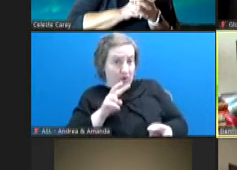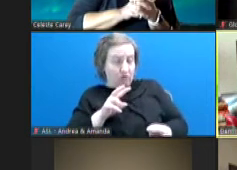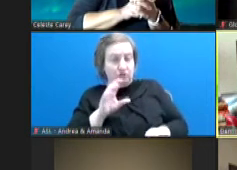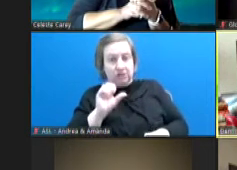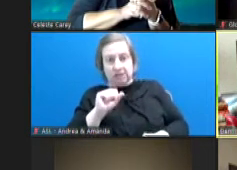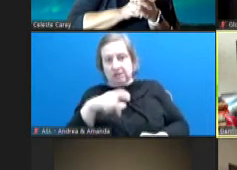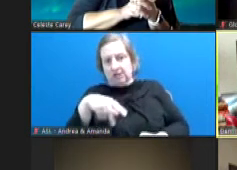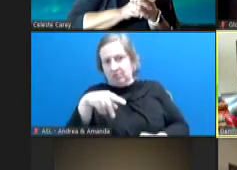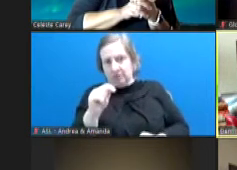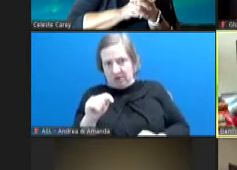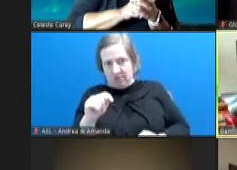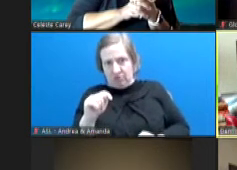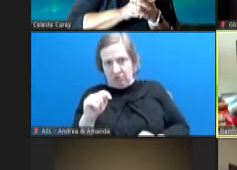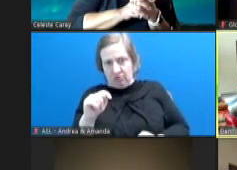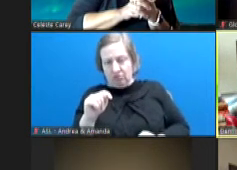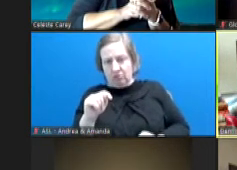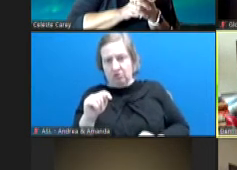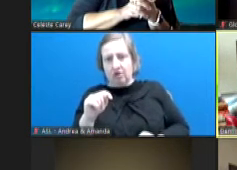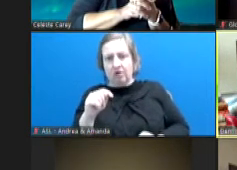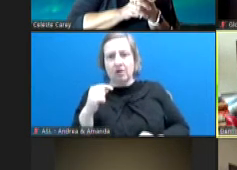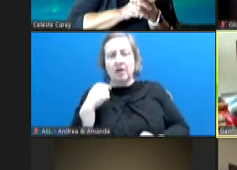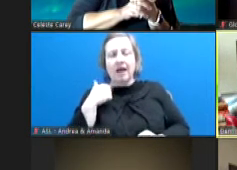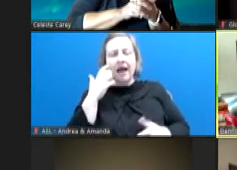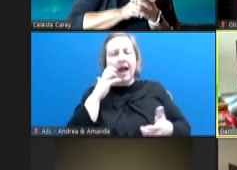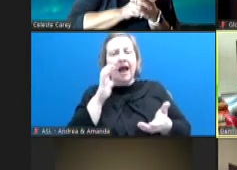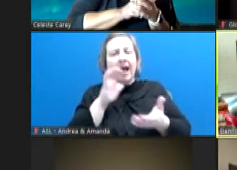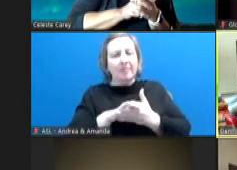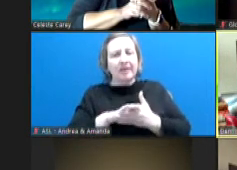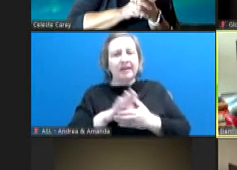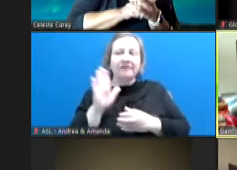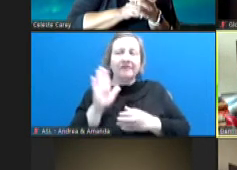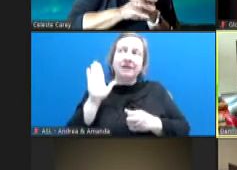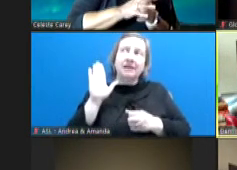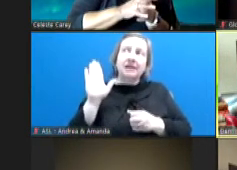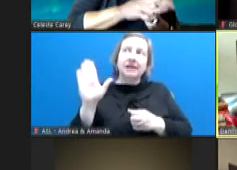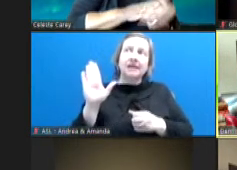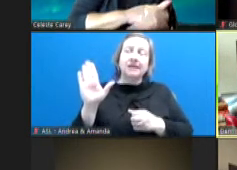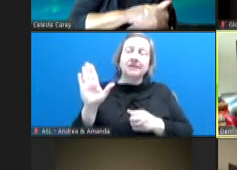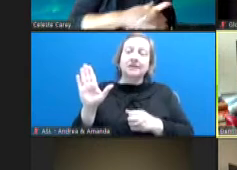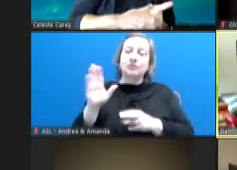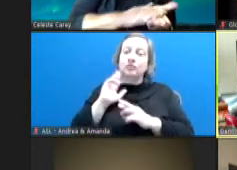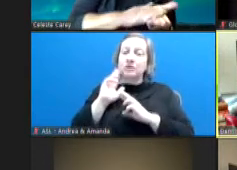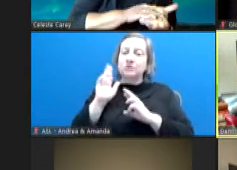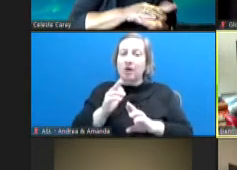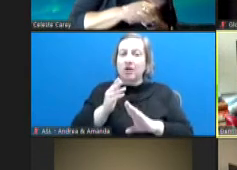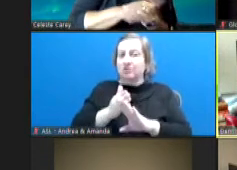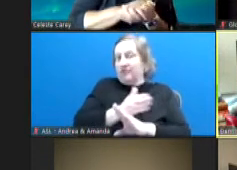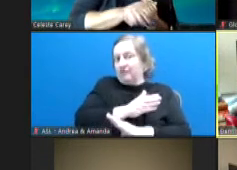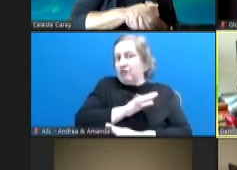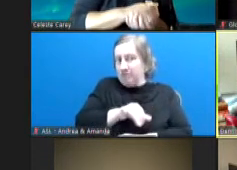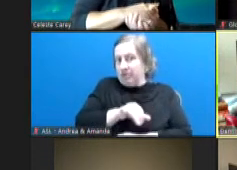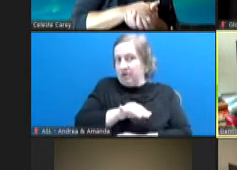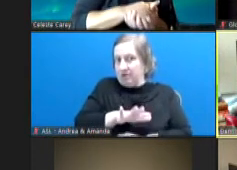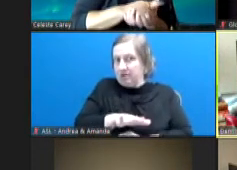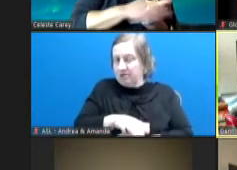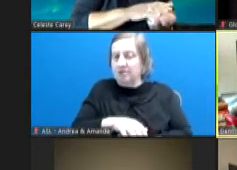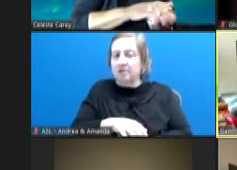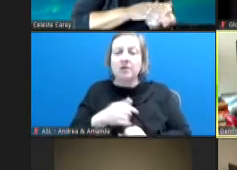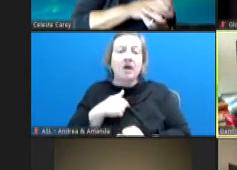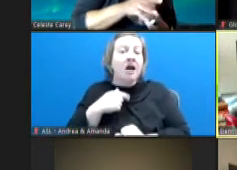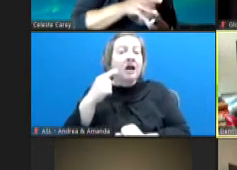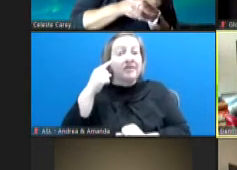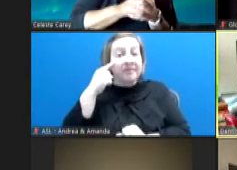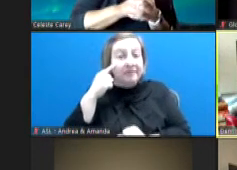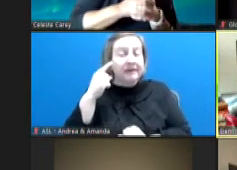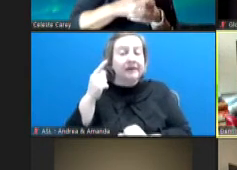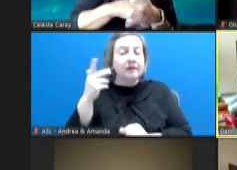September. I believe that his response was before that. I do think what